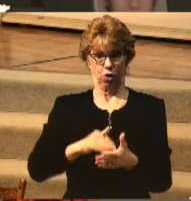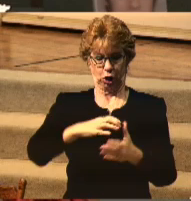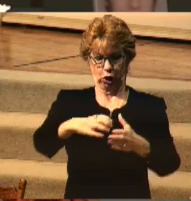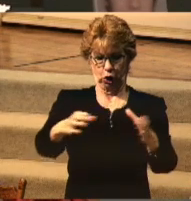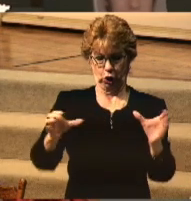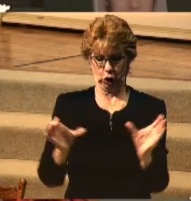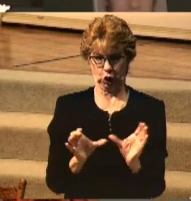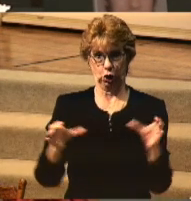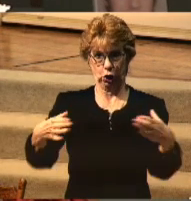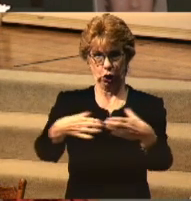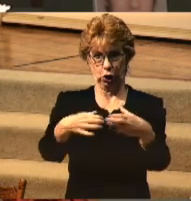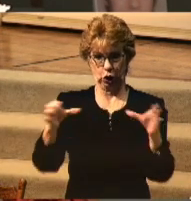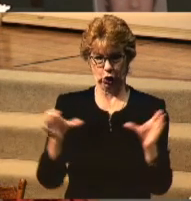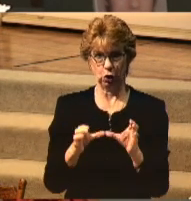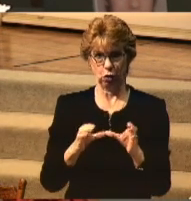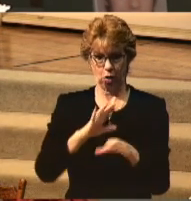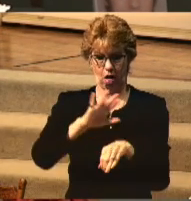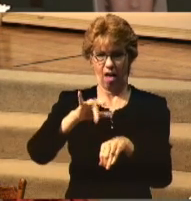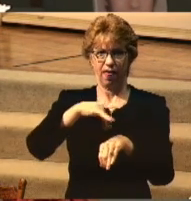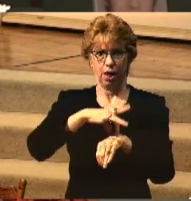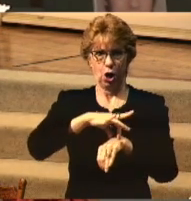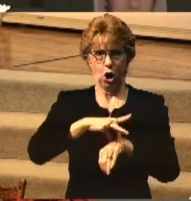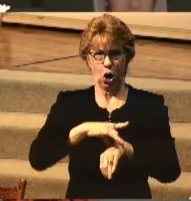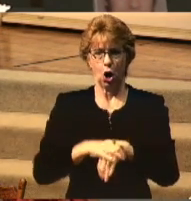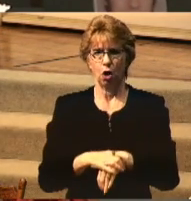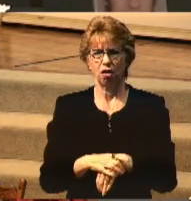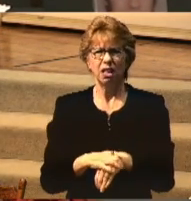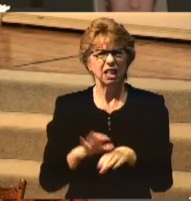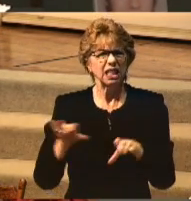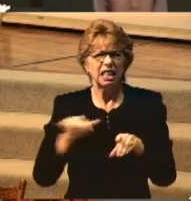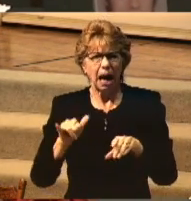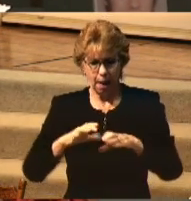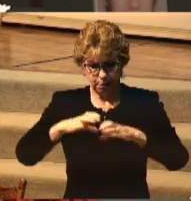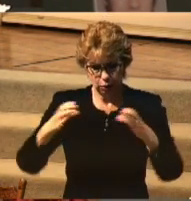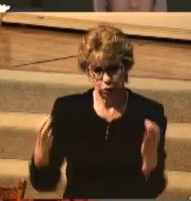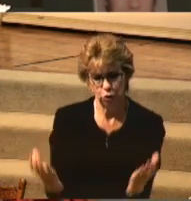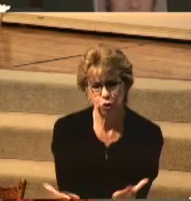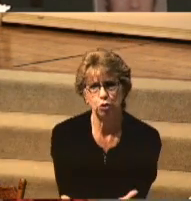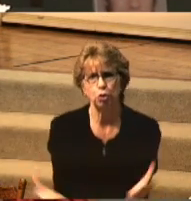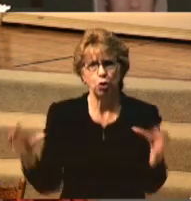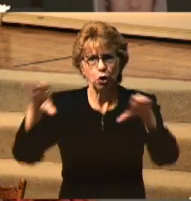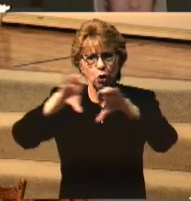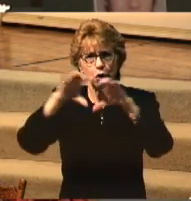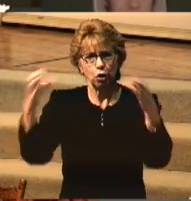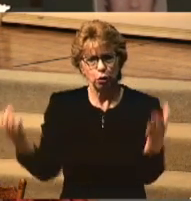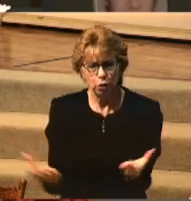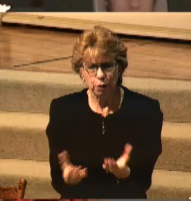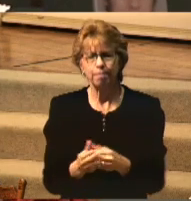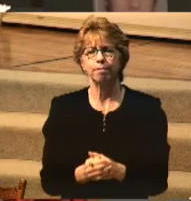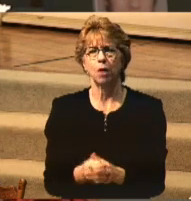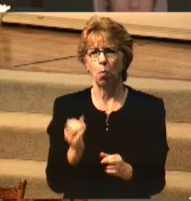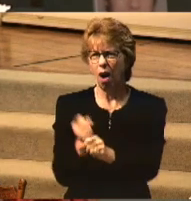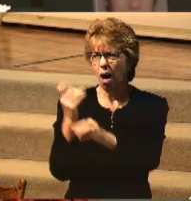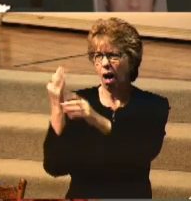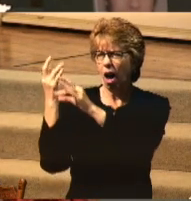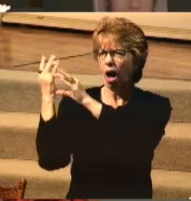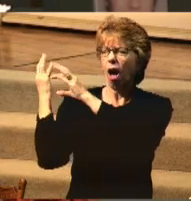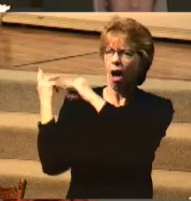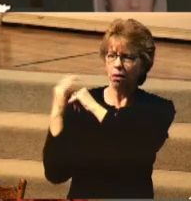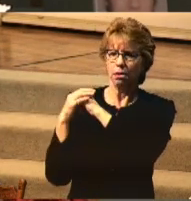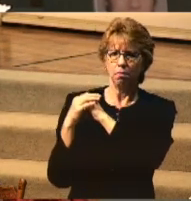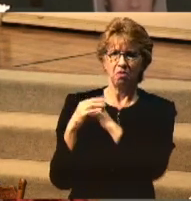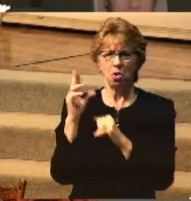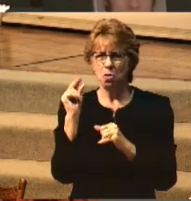the same root word from which we get the word sphere or ball. And there was back in those days, there was no word